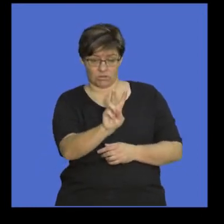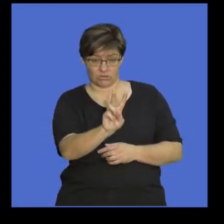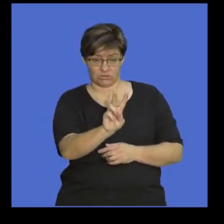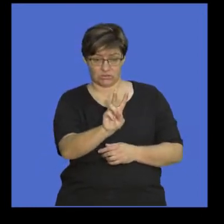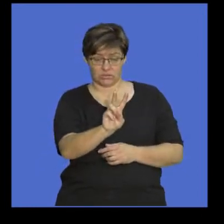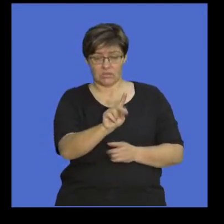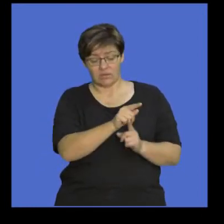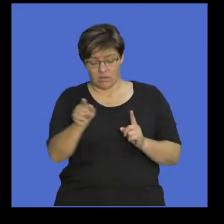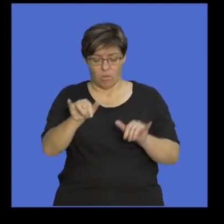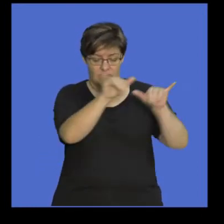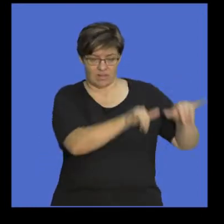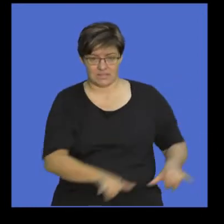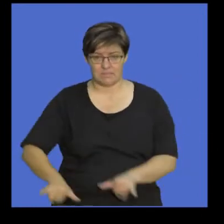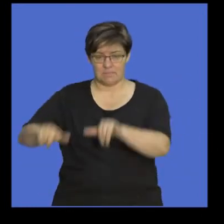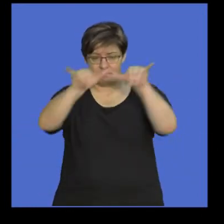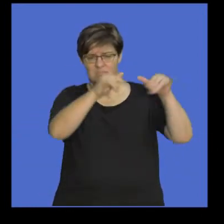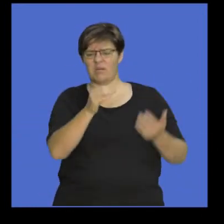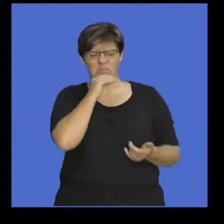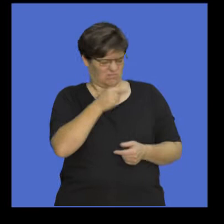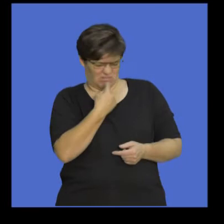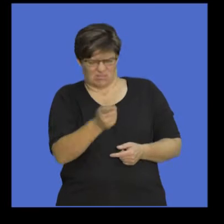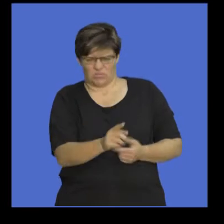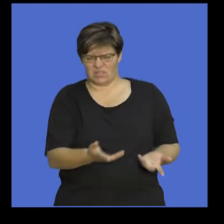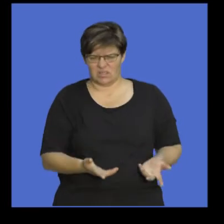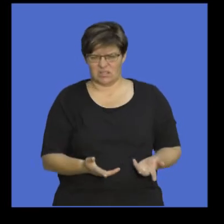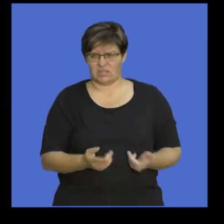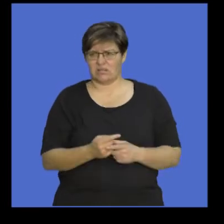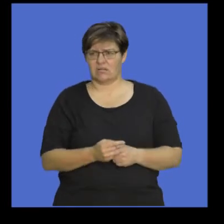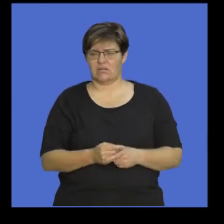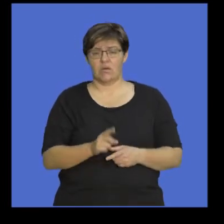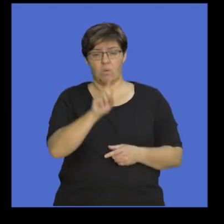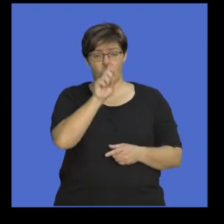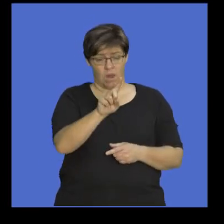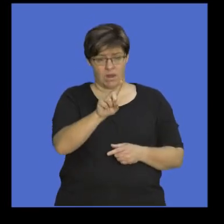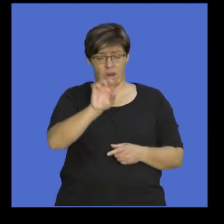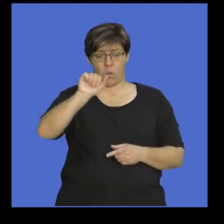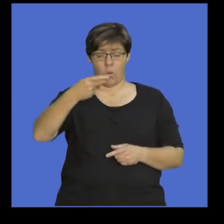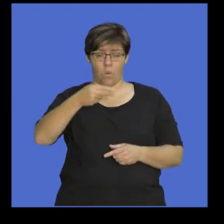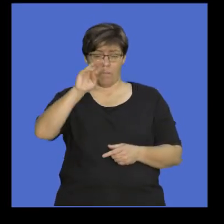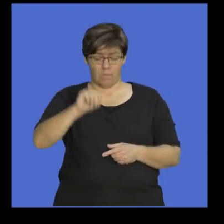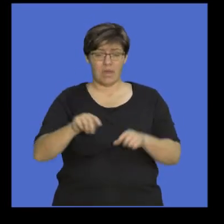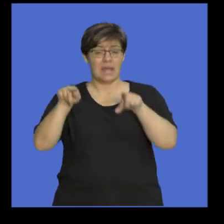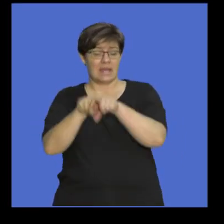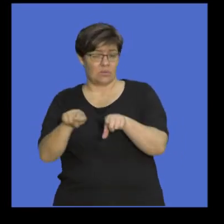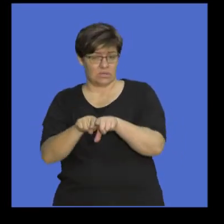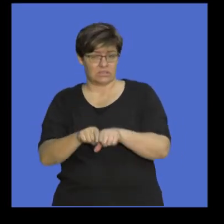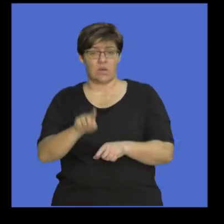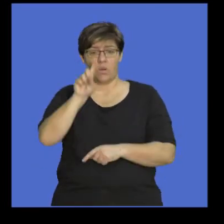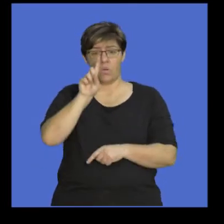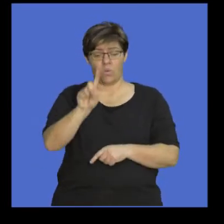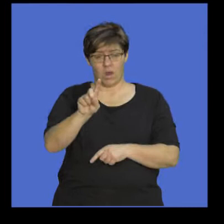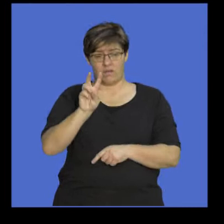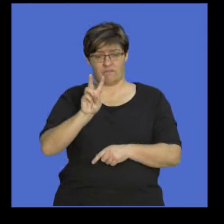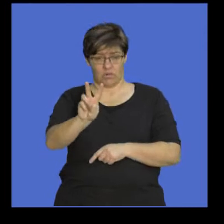1 volt is applied across it. So in other words, we are saying 1 omega, which is the 1 ohm, is actually equals